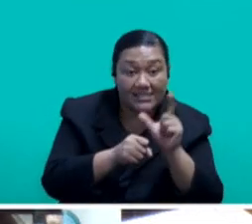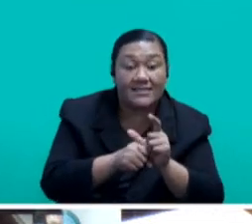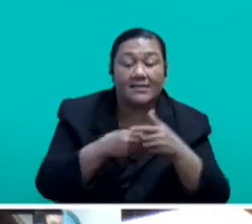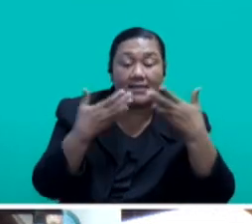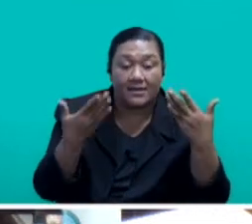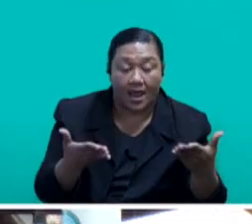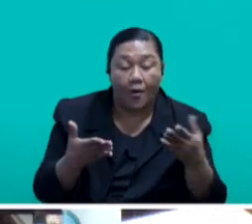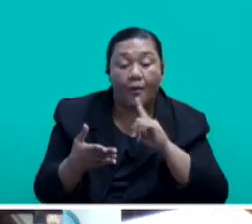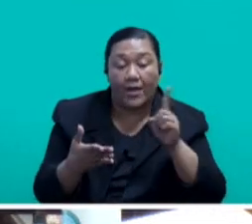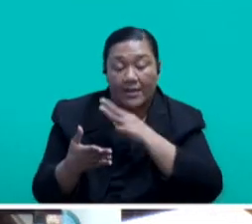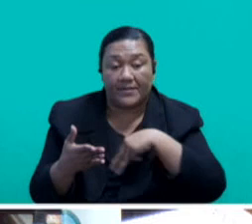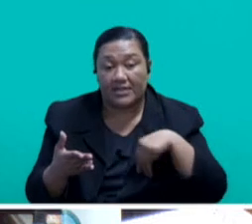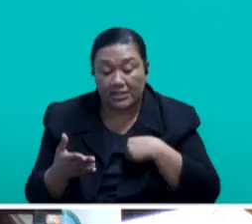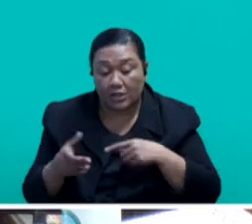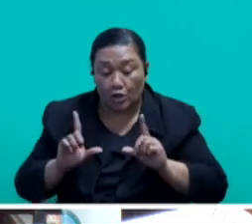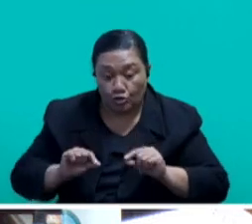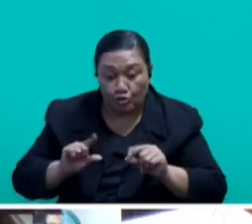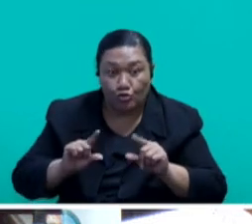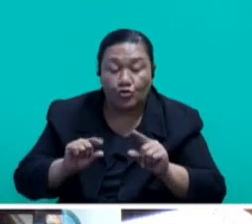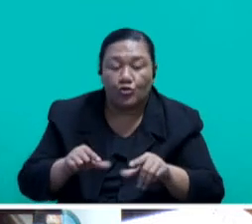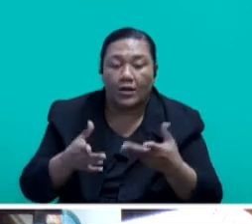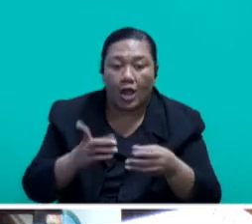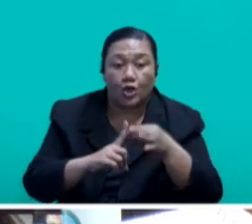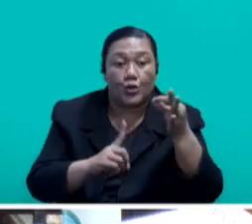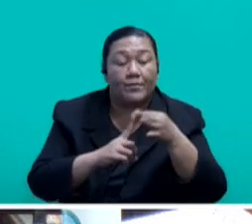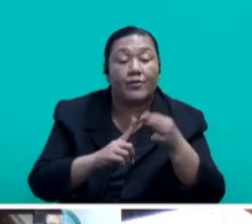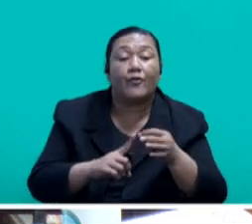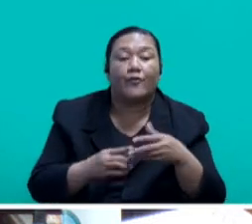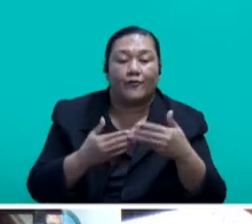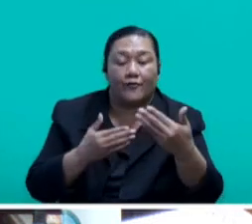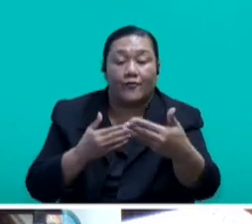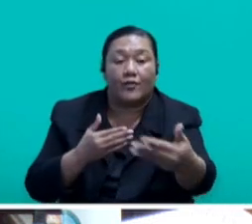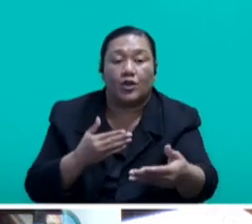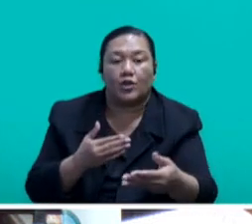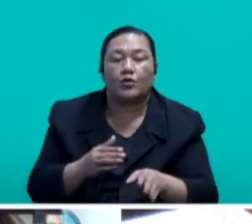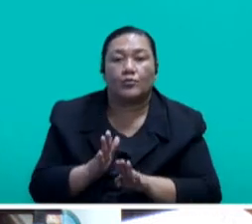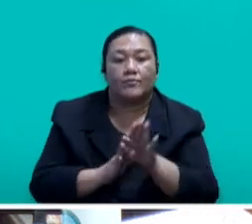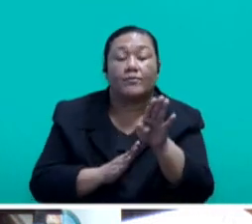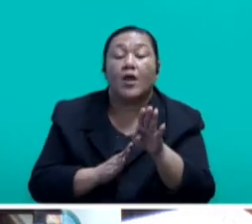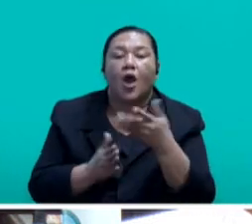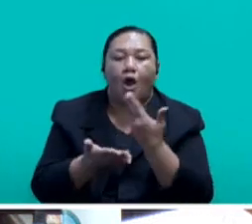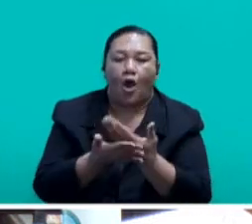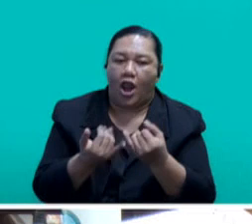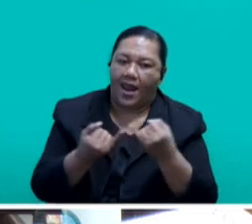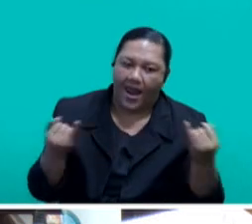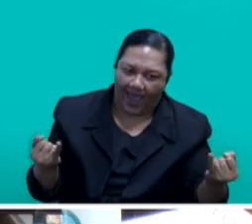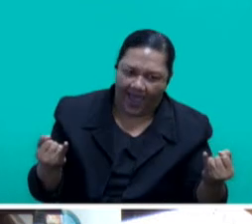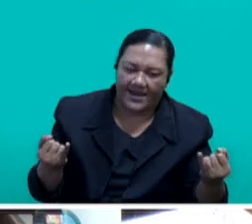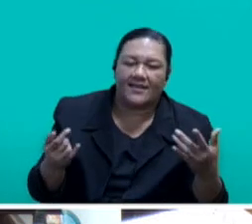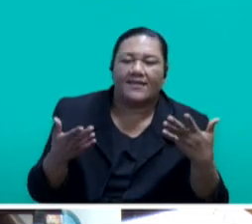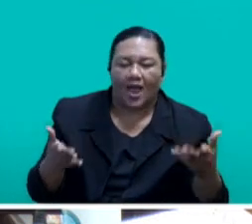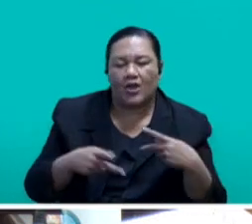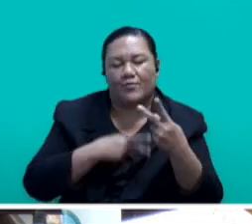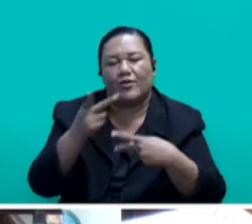Ministry has been revamping on to improve and pursue to go digital in its processes,